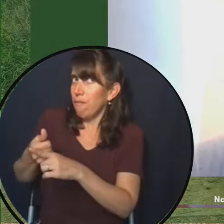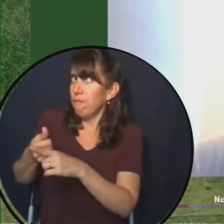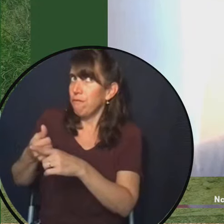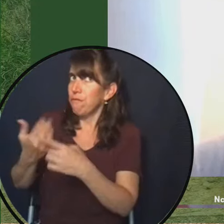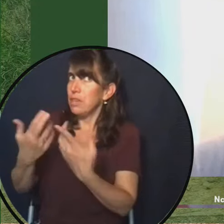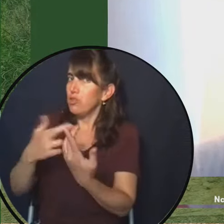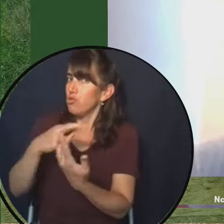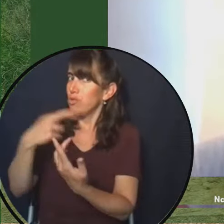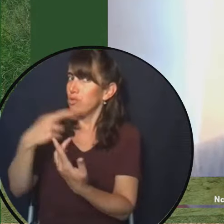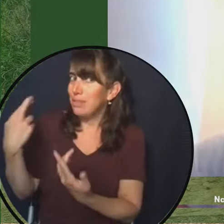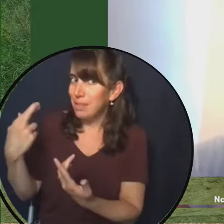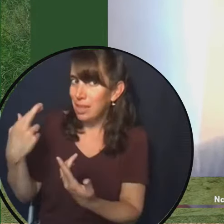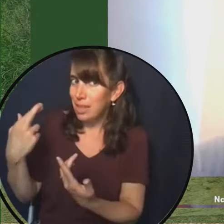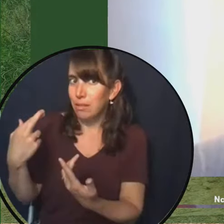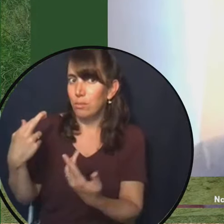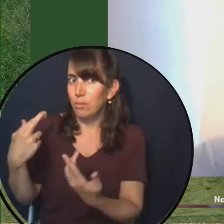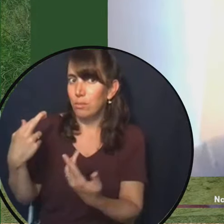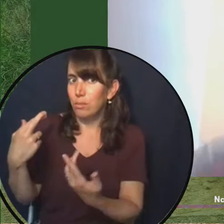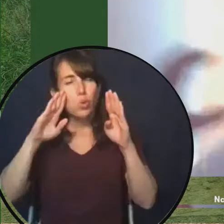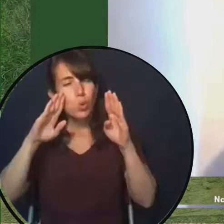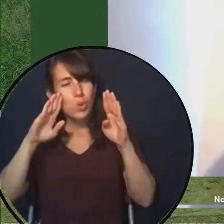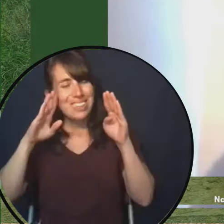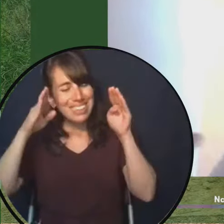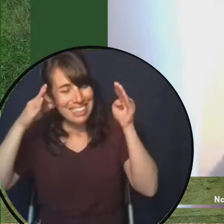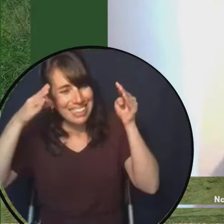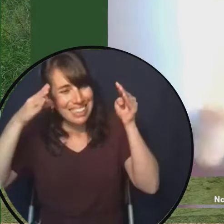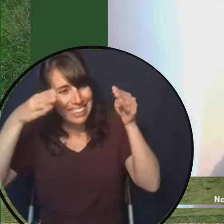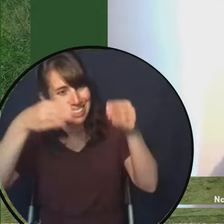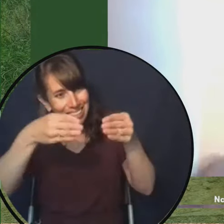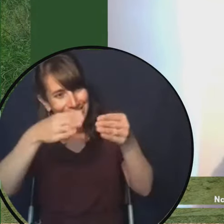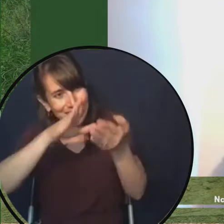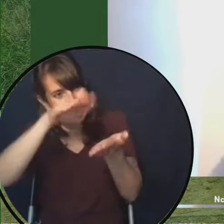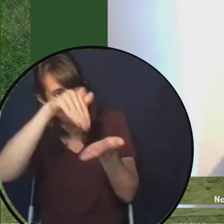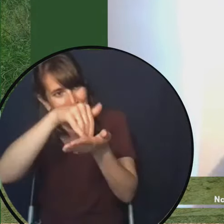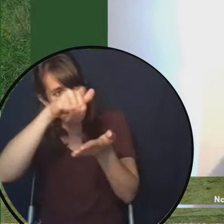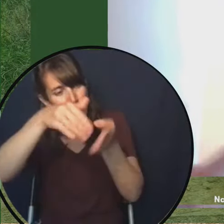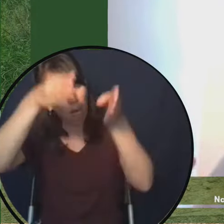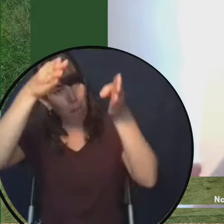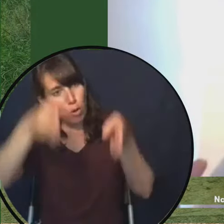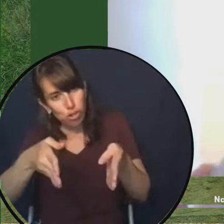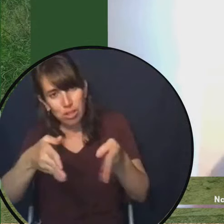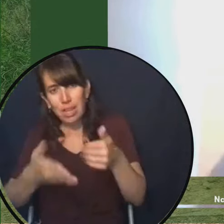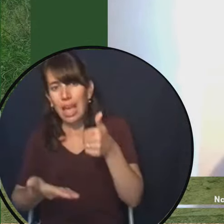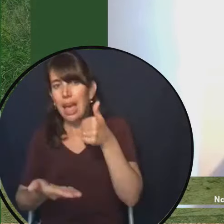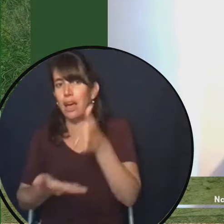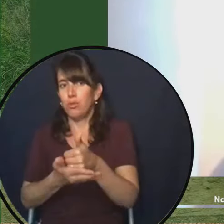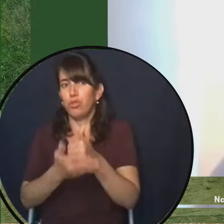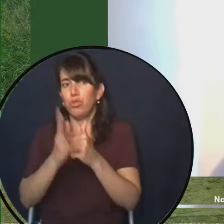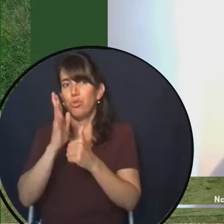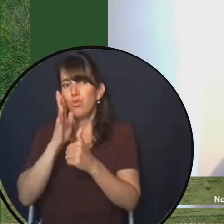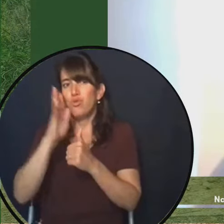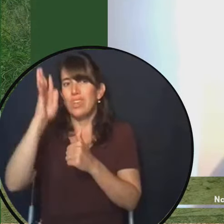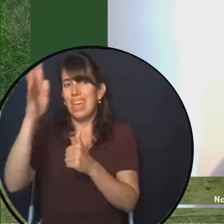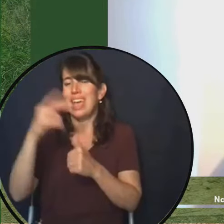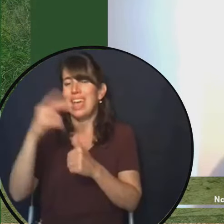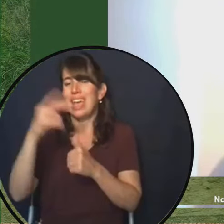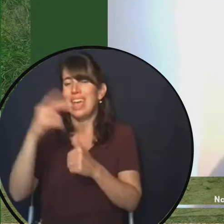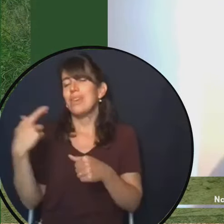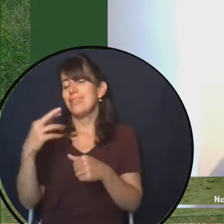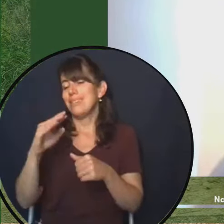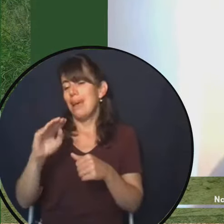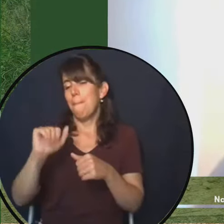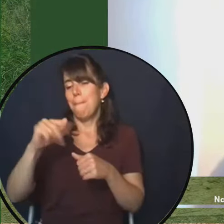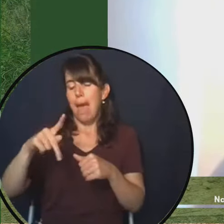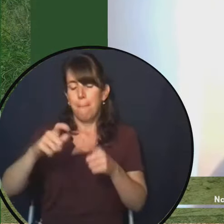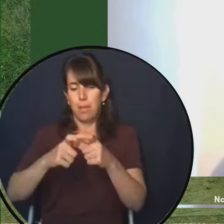that person helps you create this sort of risk map. But at an abortion fund, or